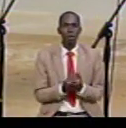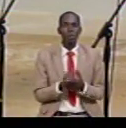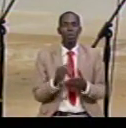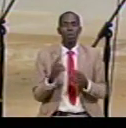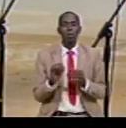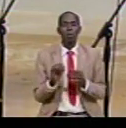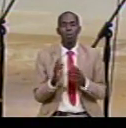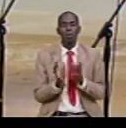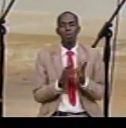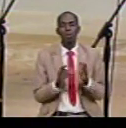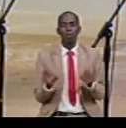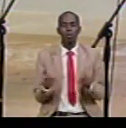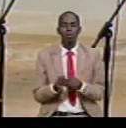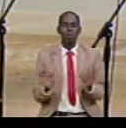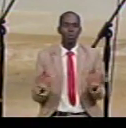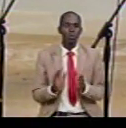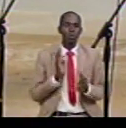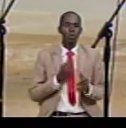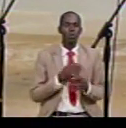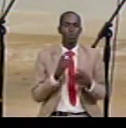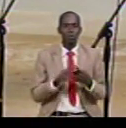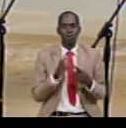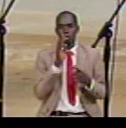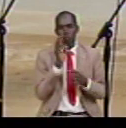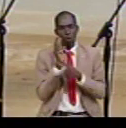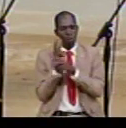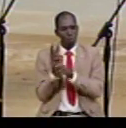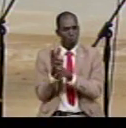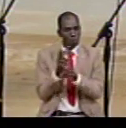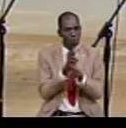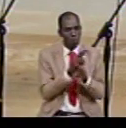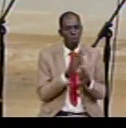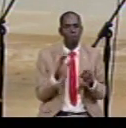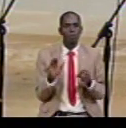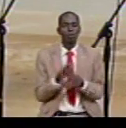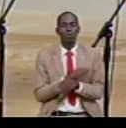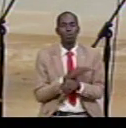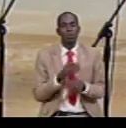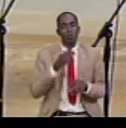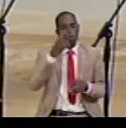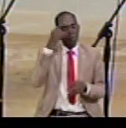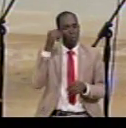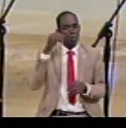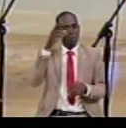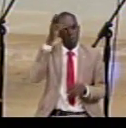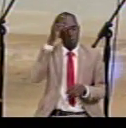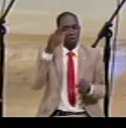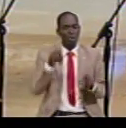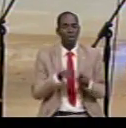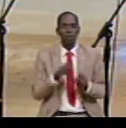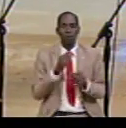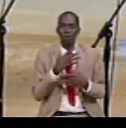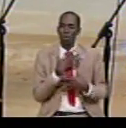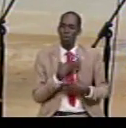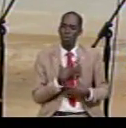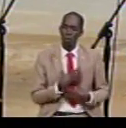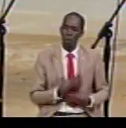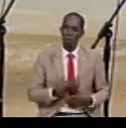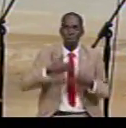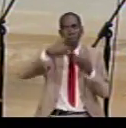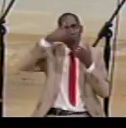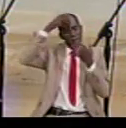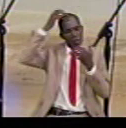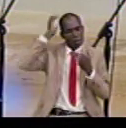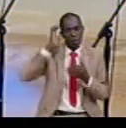vigilant, because your adversary the devil, as a roaring lion, walketh about seeking who he may